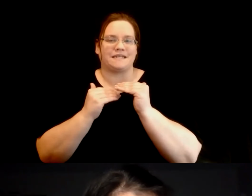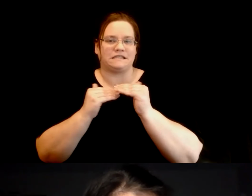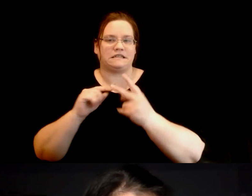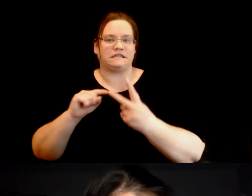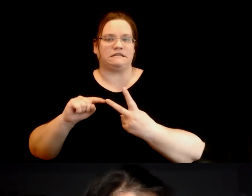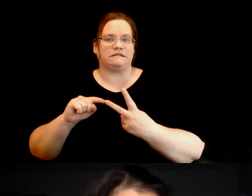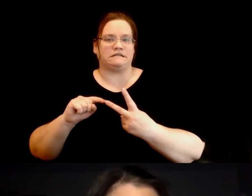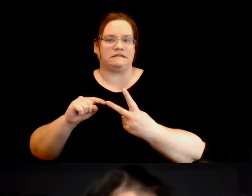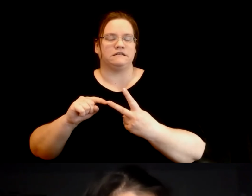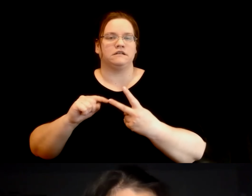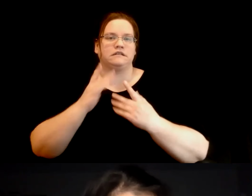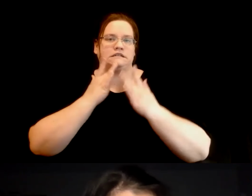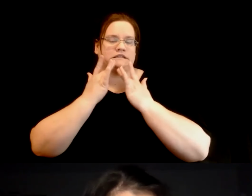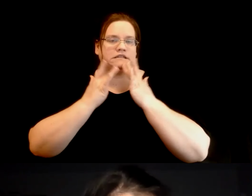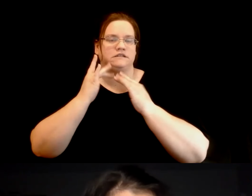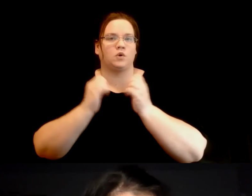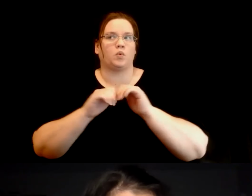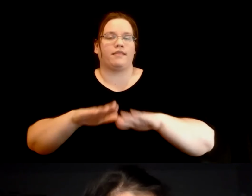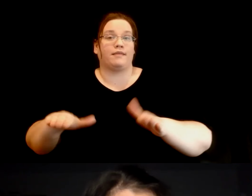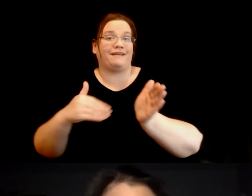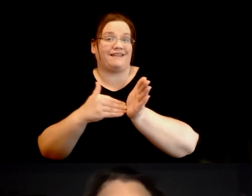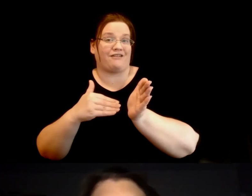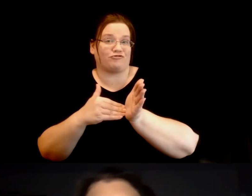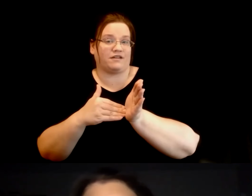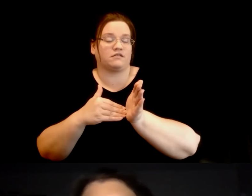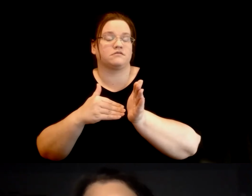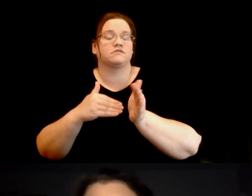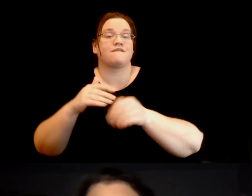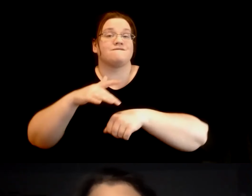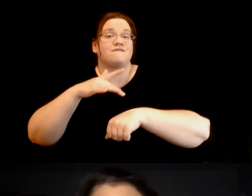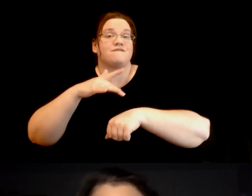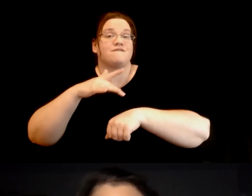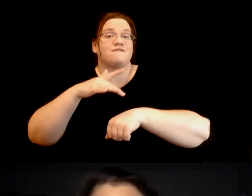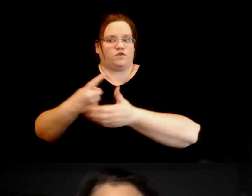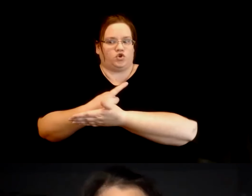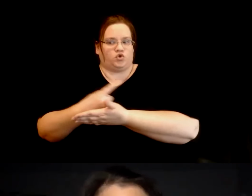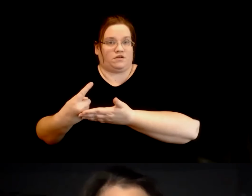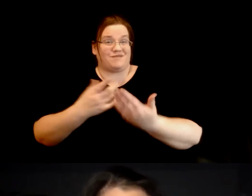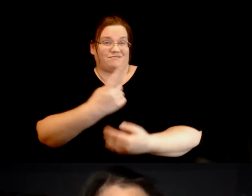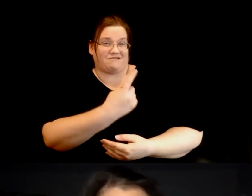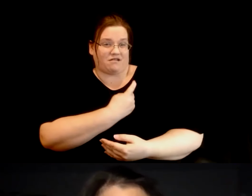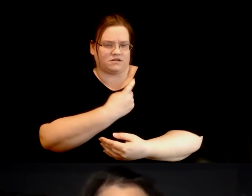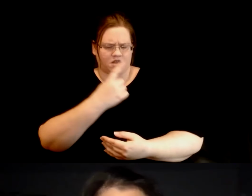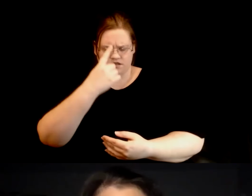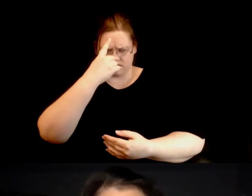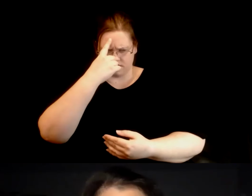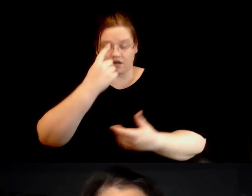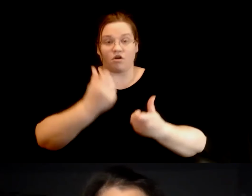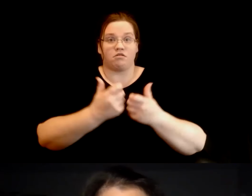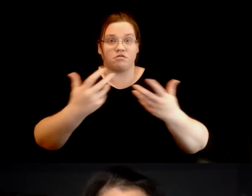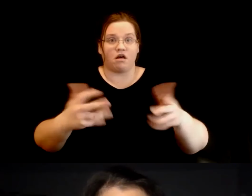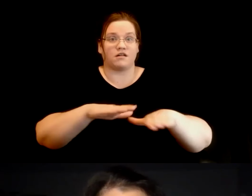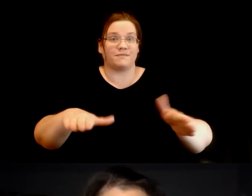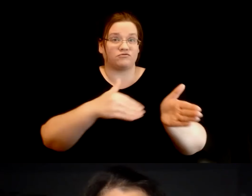clinics that first week. And so I don't know if that's somebody who's asking because they received, I think a lot of pediatric